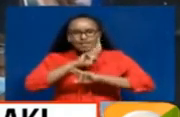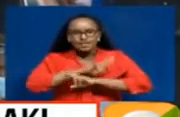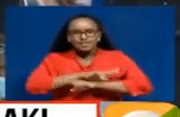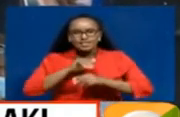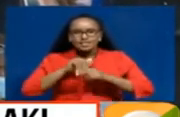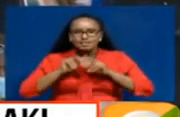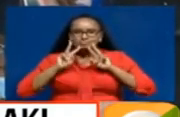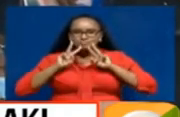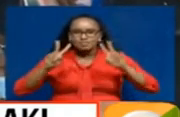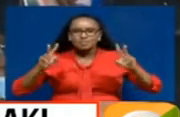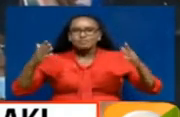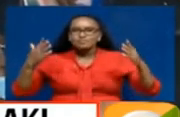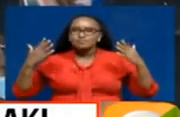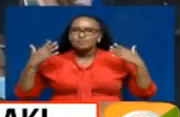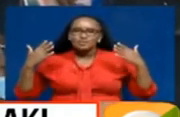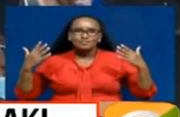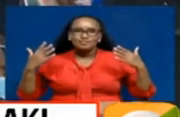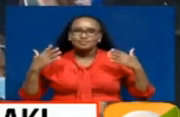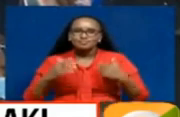peace.